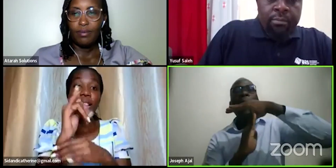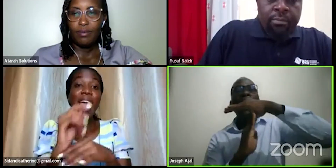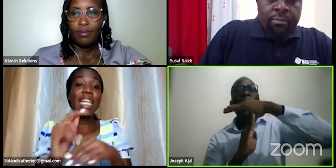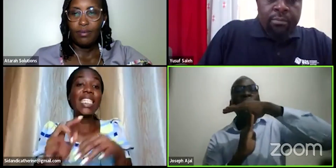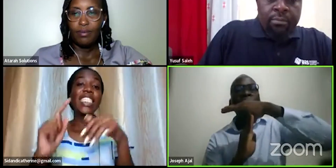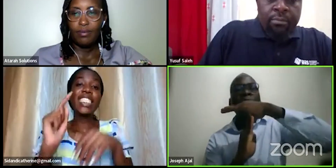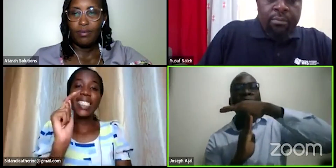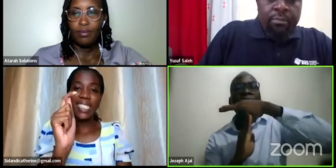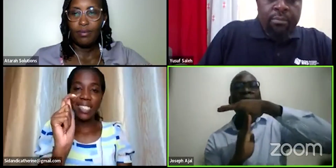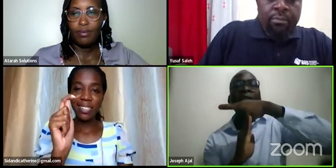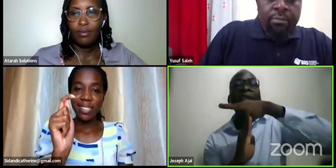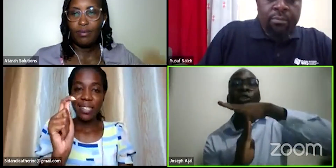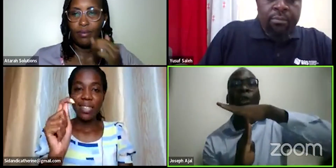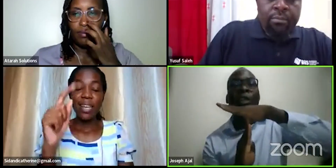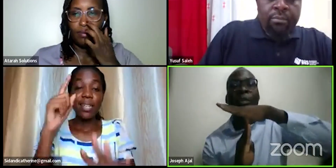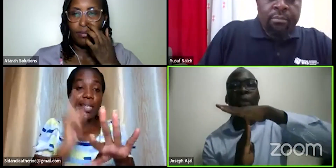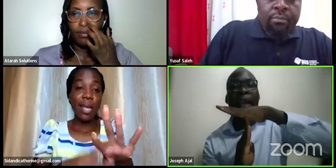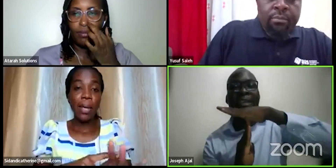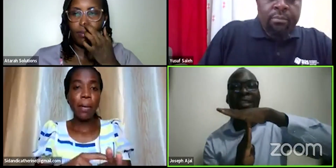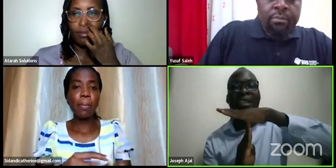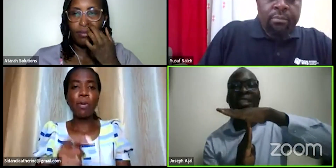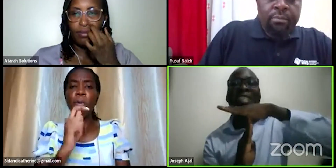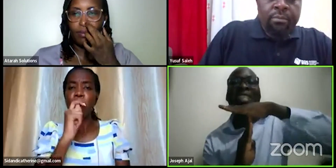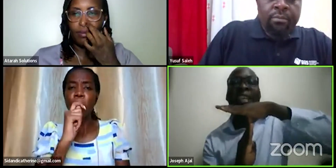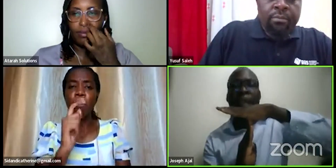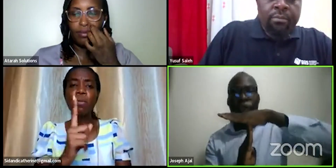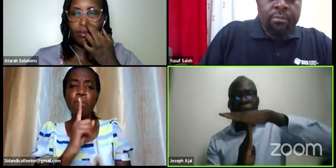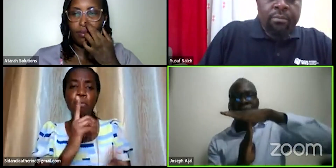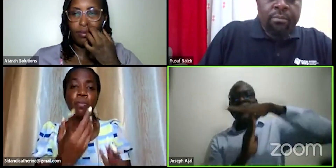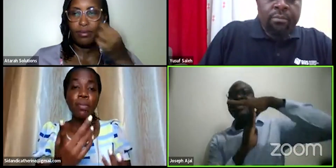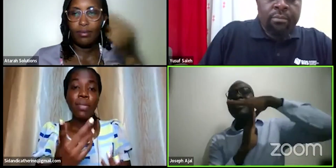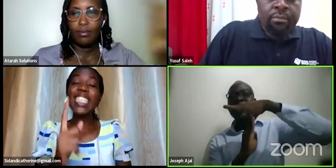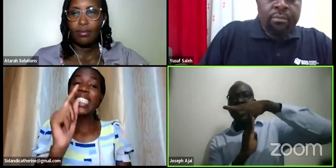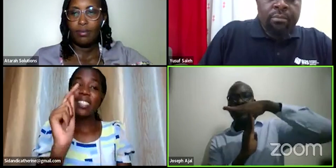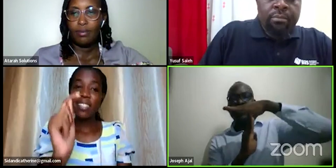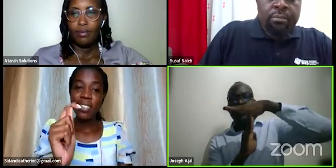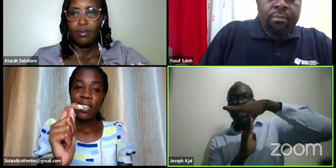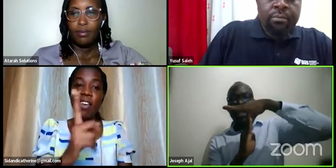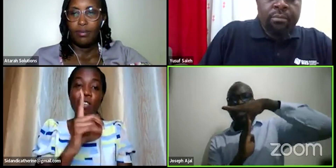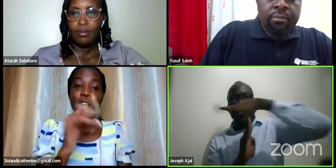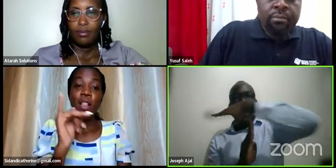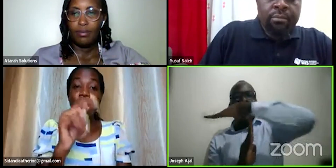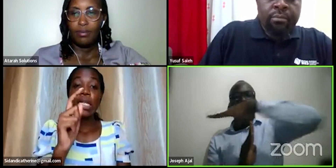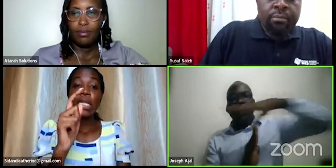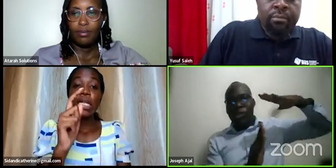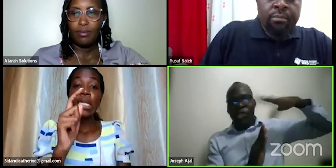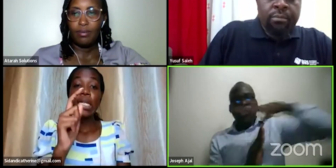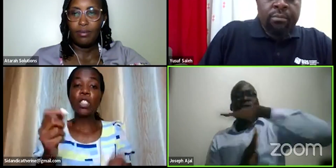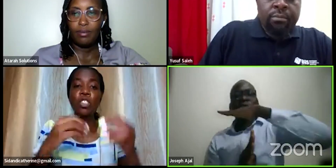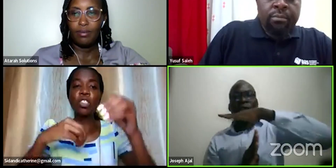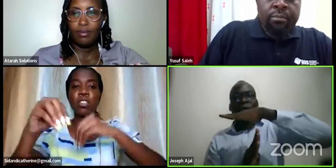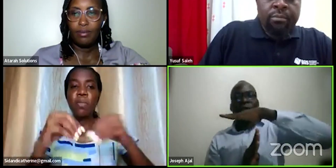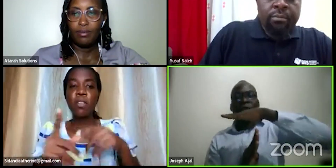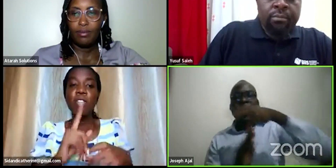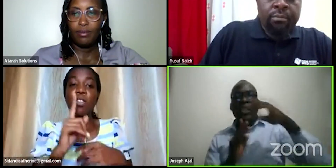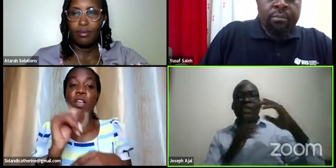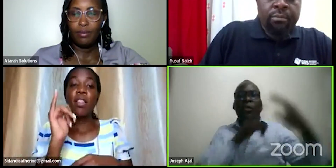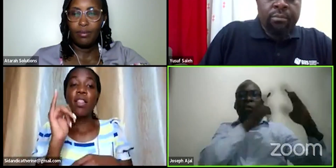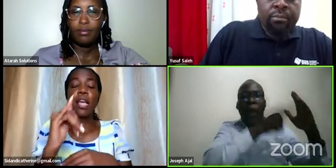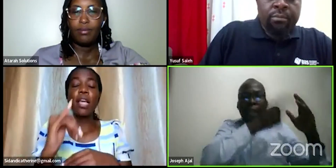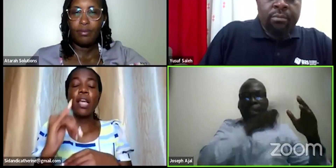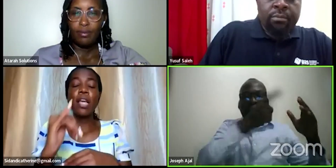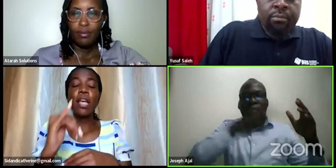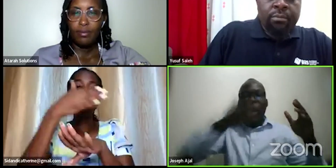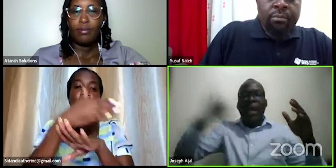the umpire or the referee says this to you as a player, he says it's a T. So this is a T shape. So the across is